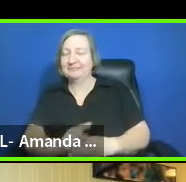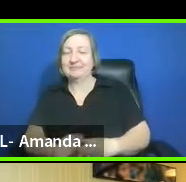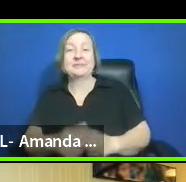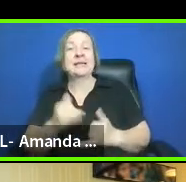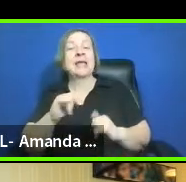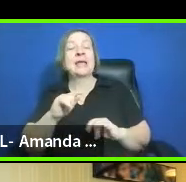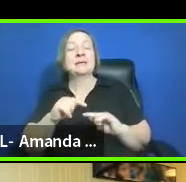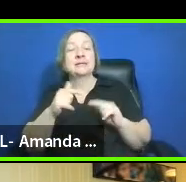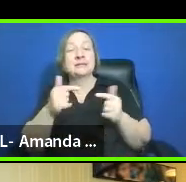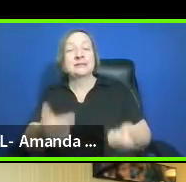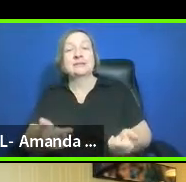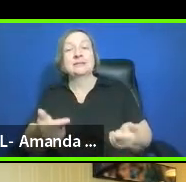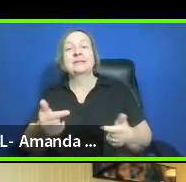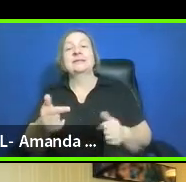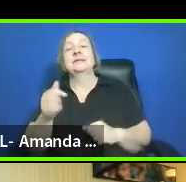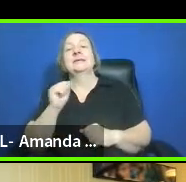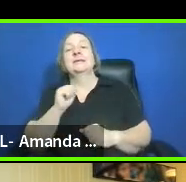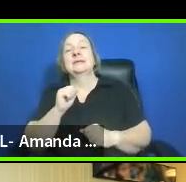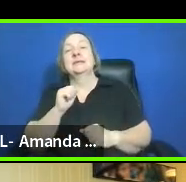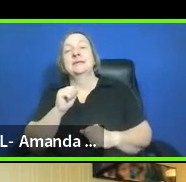will pass it to